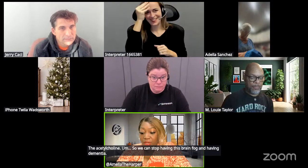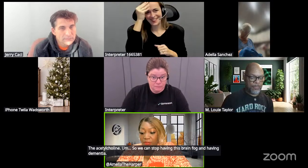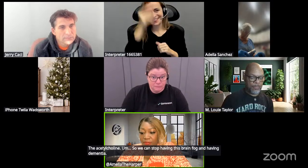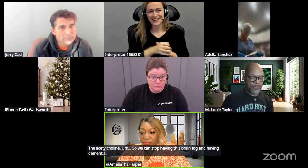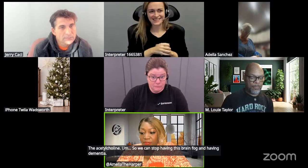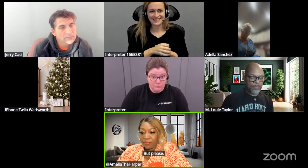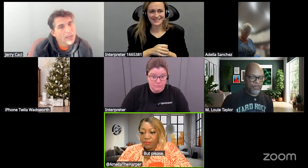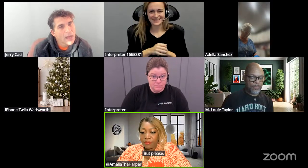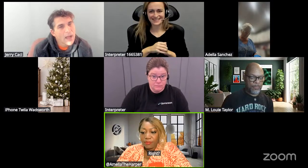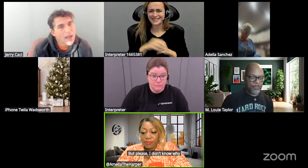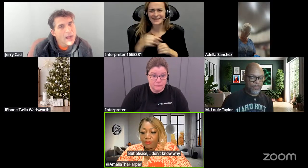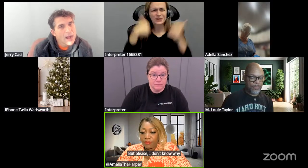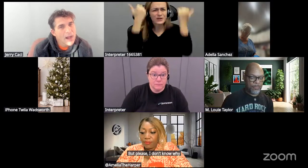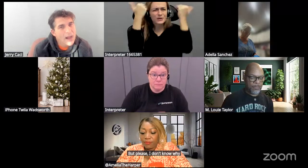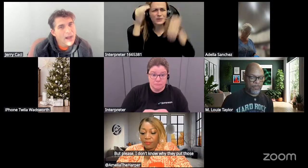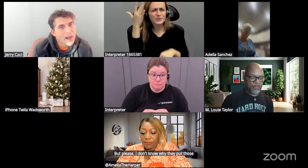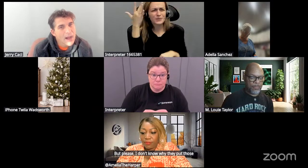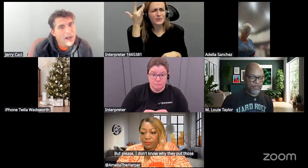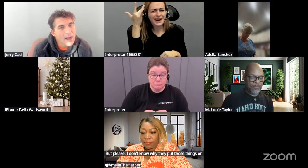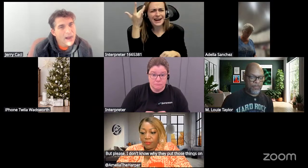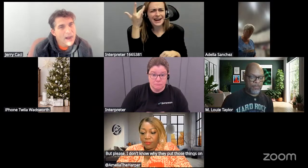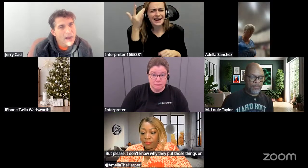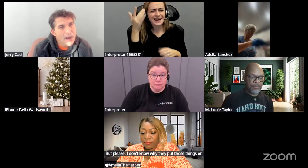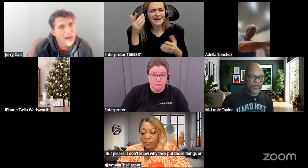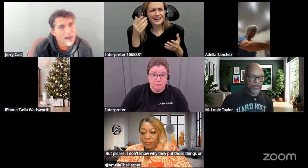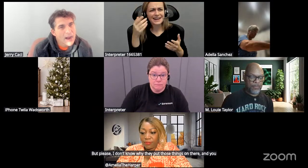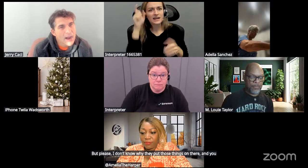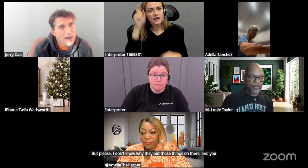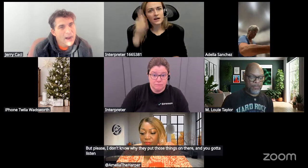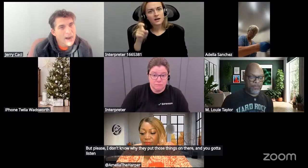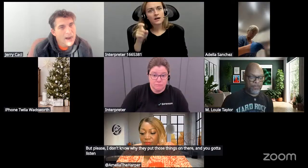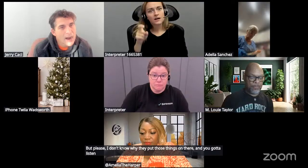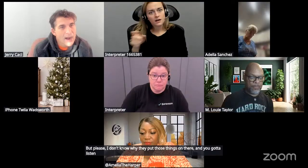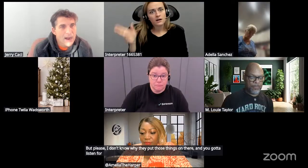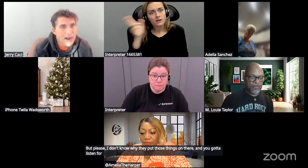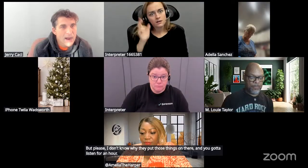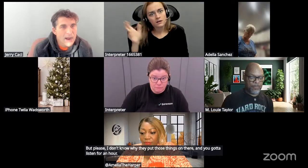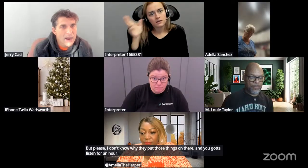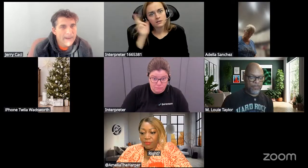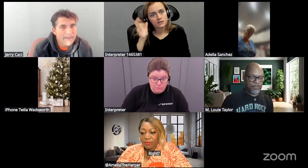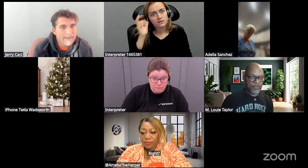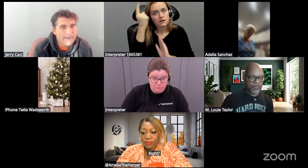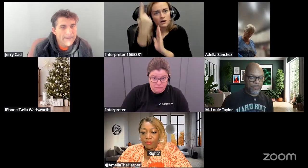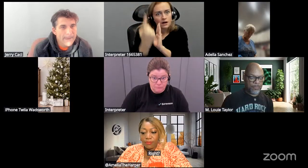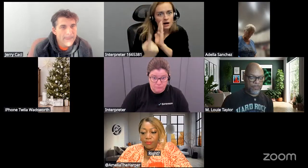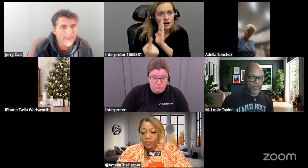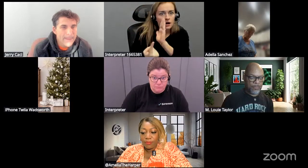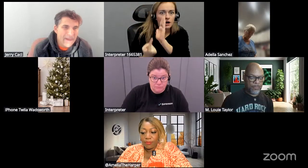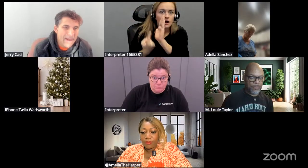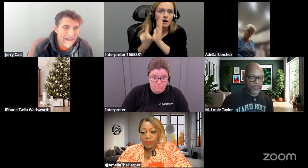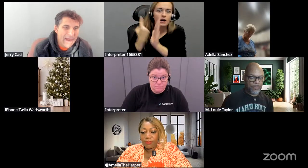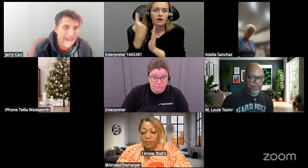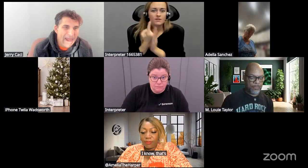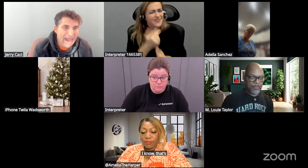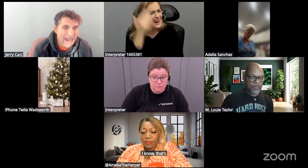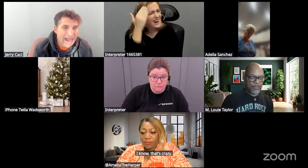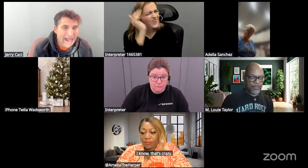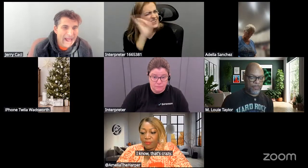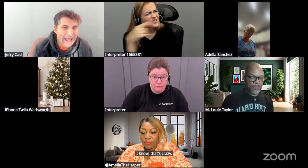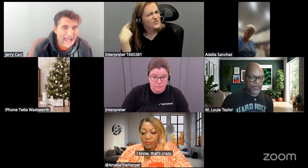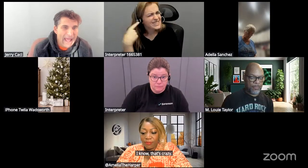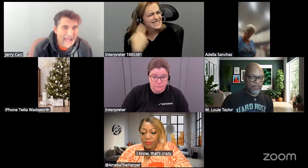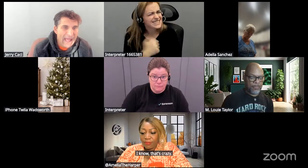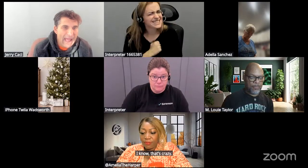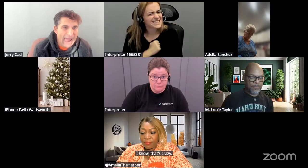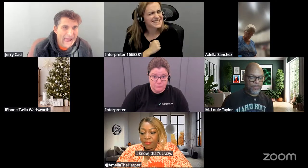right? don't know why they put those things on there and you got to listen for an hour. I know. That's crazy.